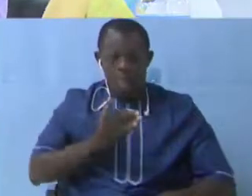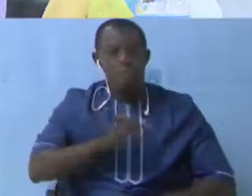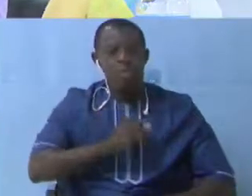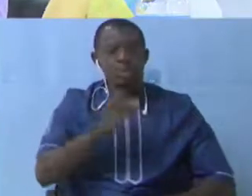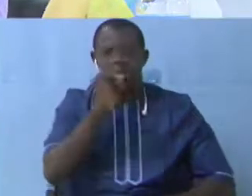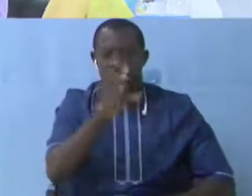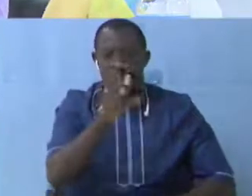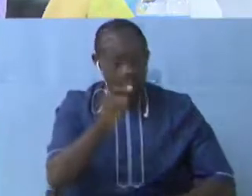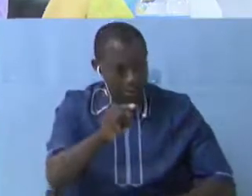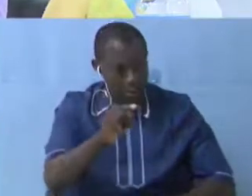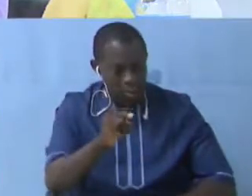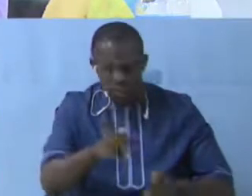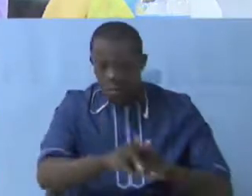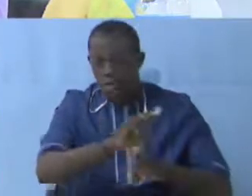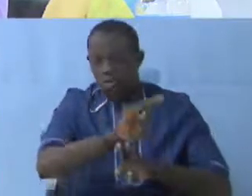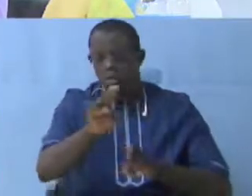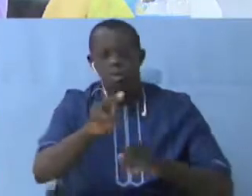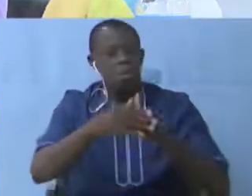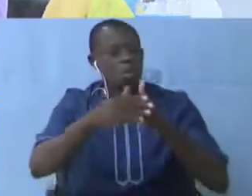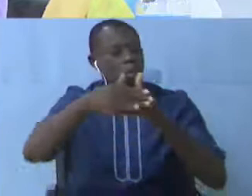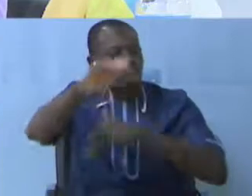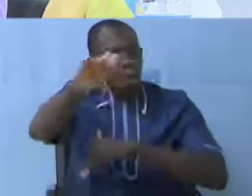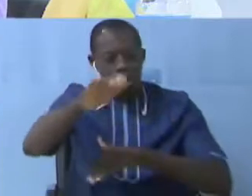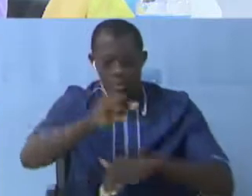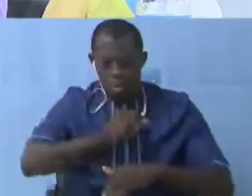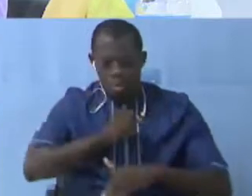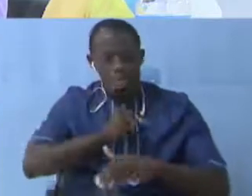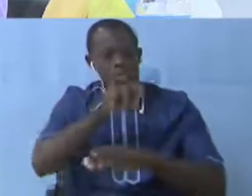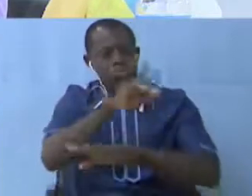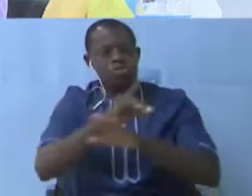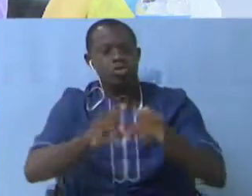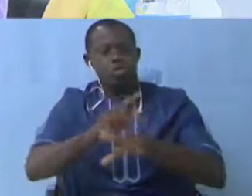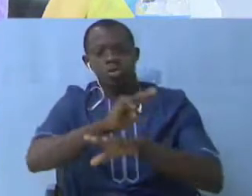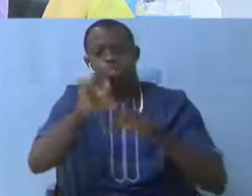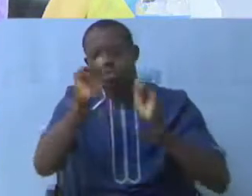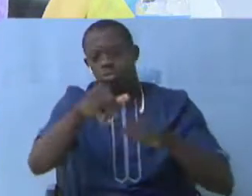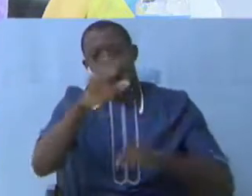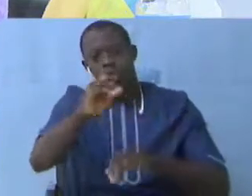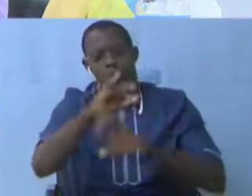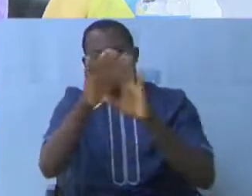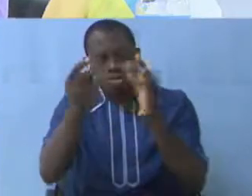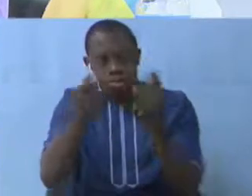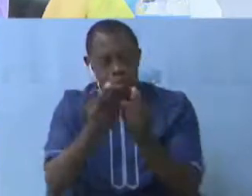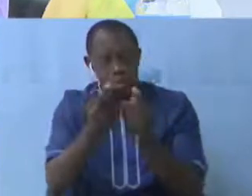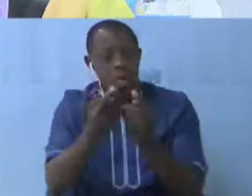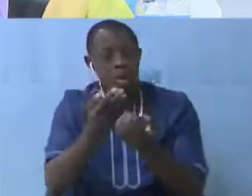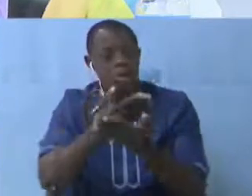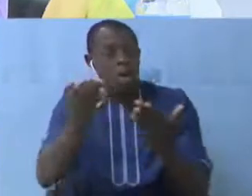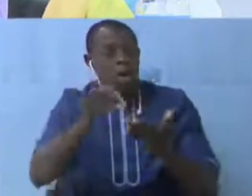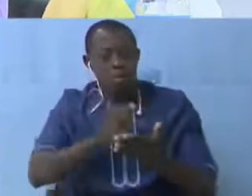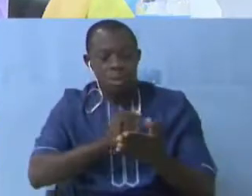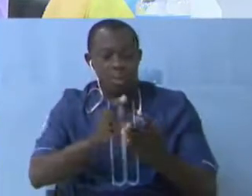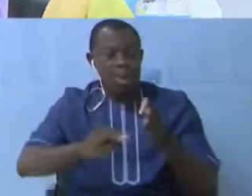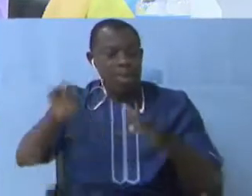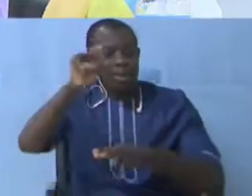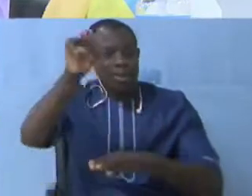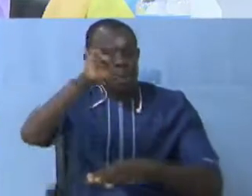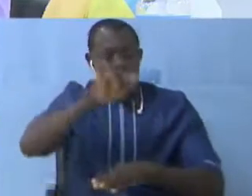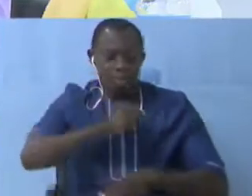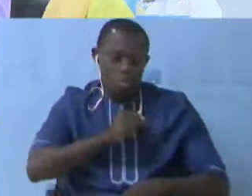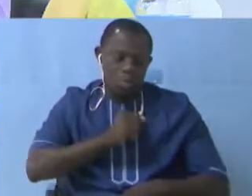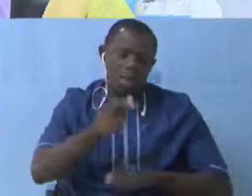beyond her. Te tamit nak wax nañ ci lu yaatu ci gannaaw lolu wax nañu ne daal lolu mbir la mo xamne ni daf ko jéggi.